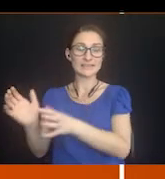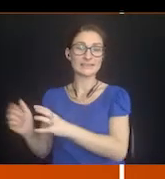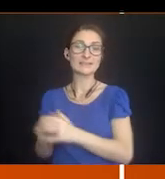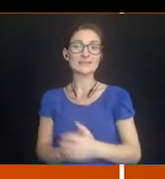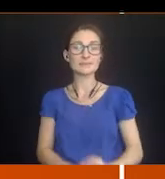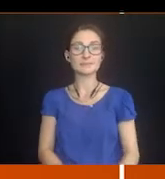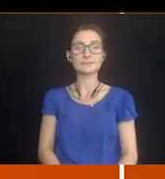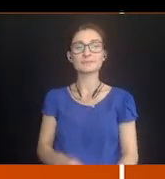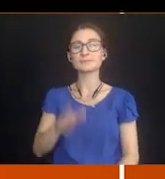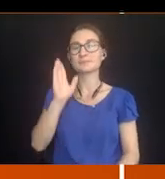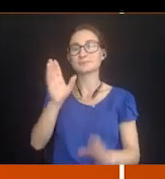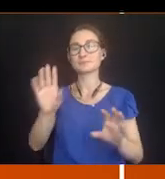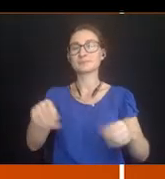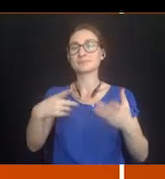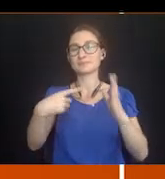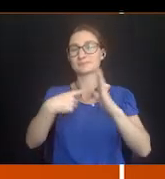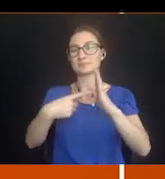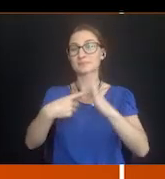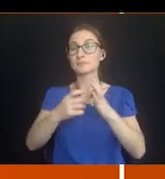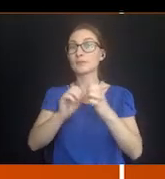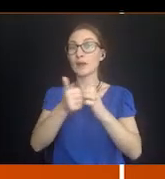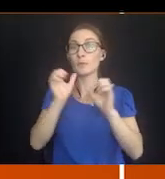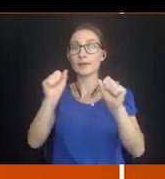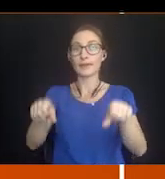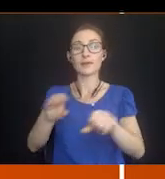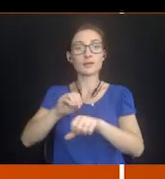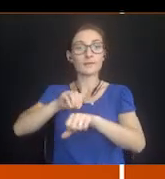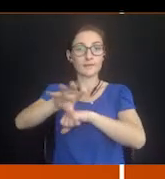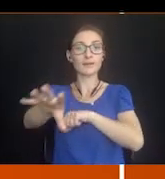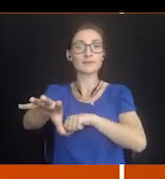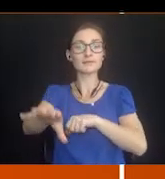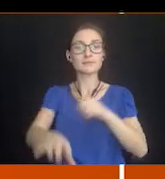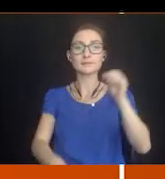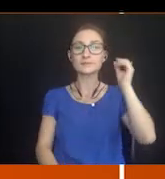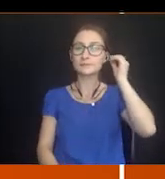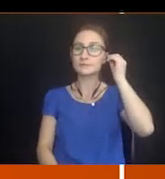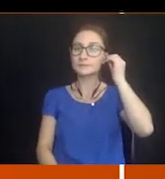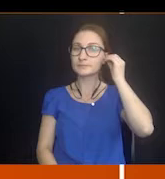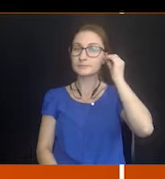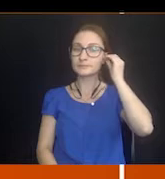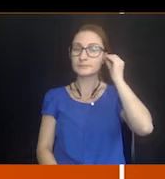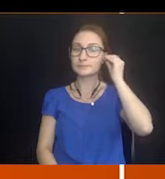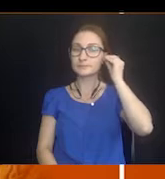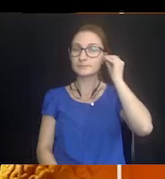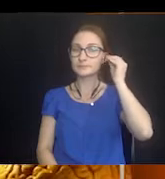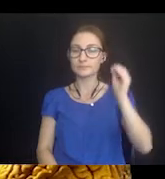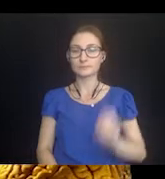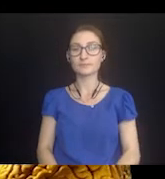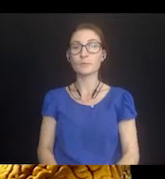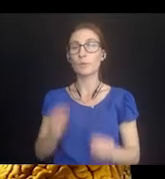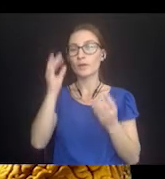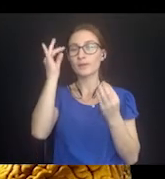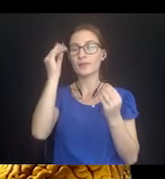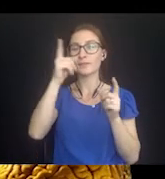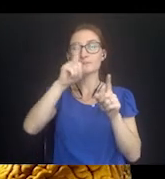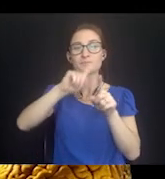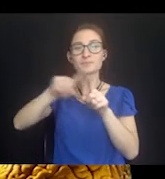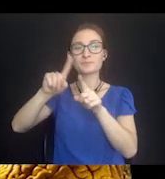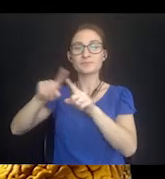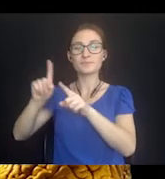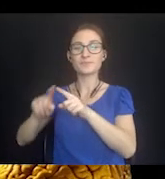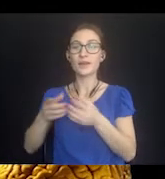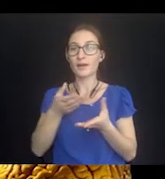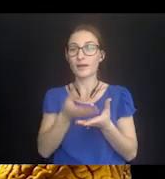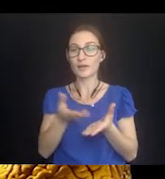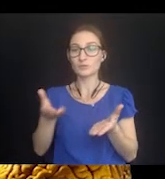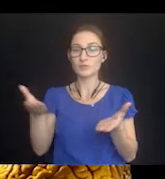vision. So let me try to give you a few more examples of how that might manifest. So think of the various